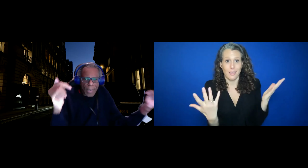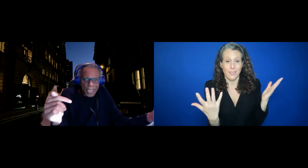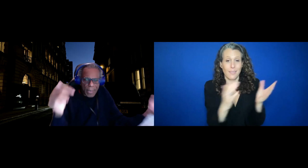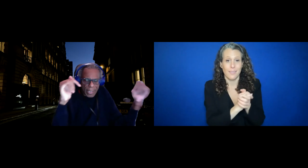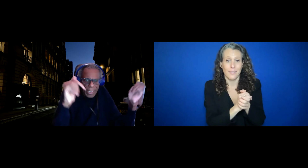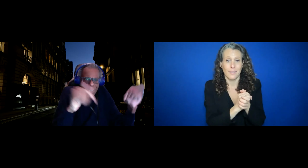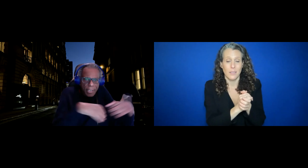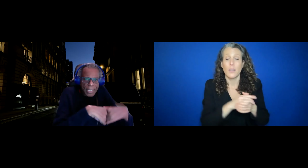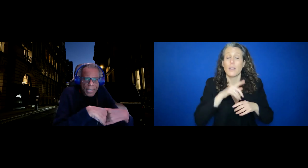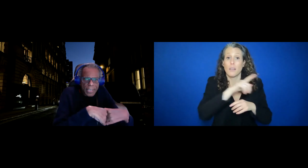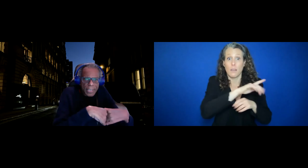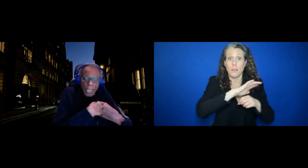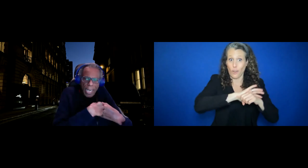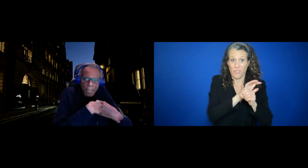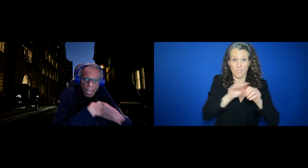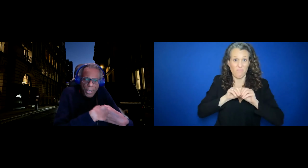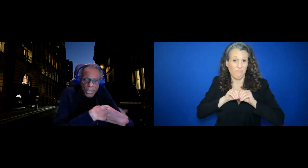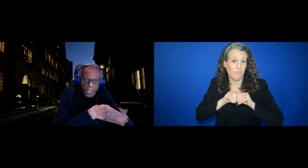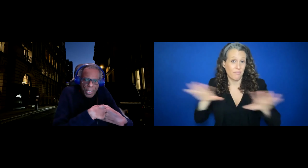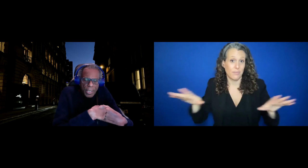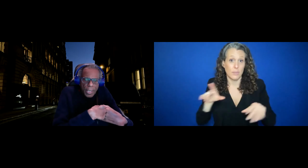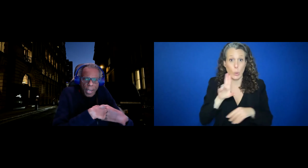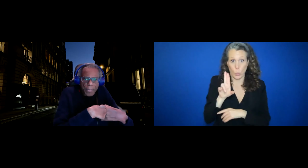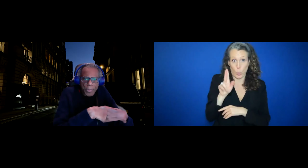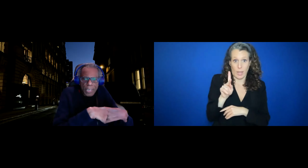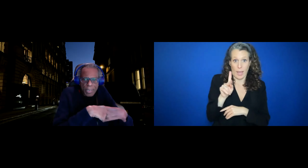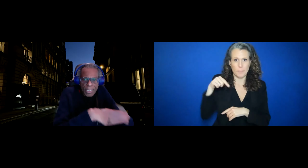During the pandemic, it hit UK in March